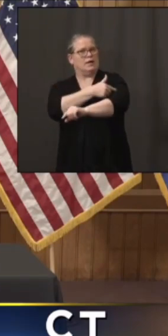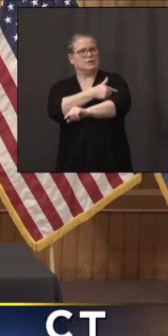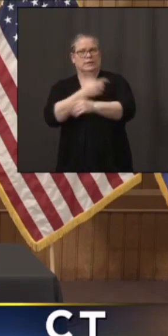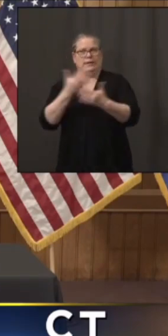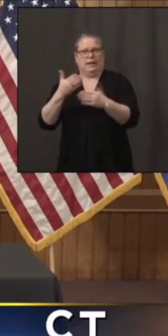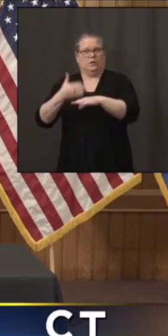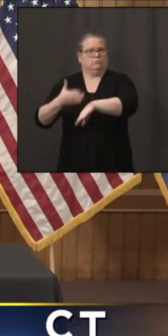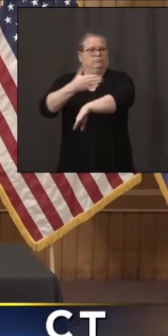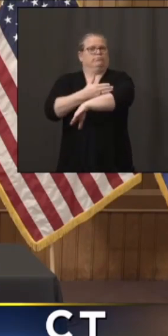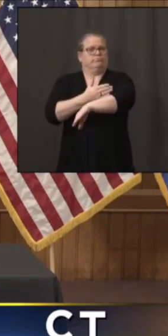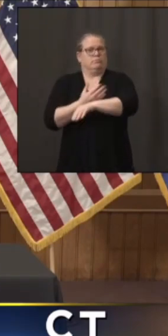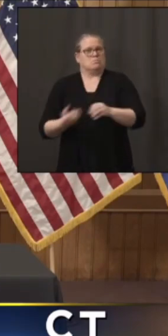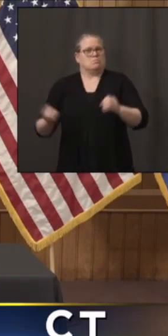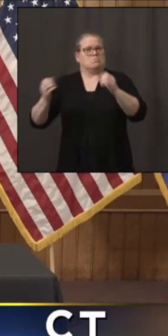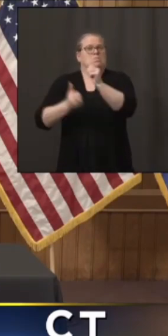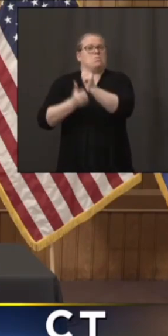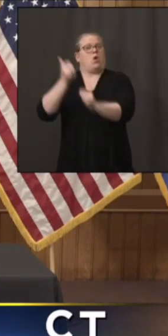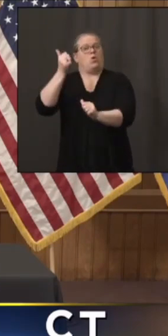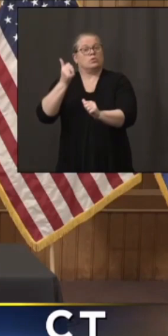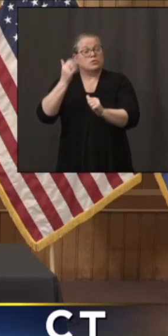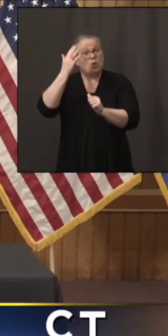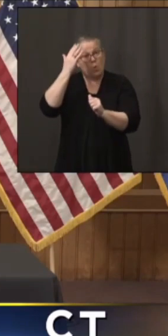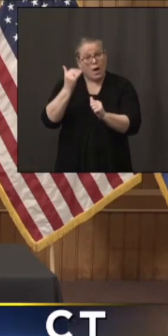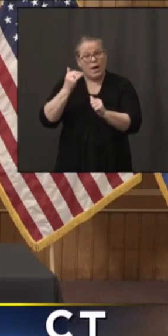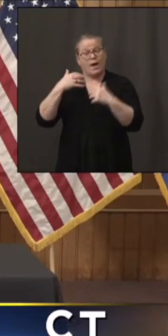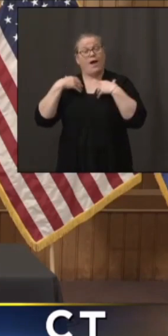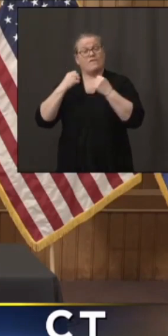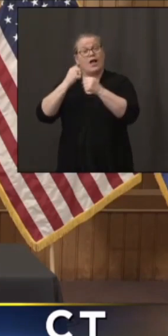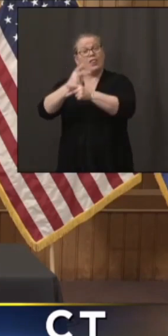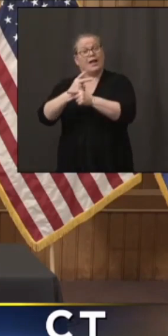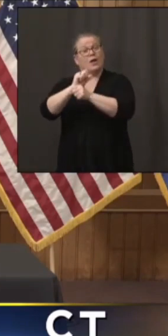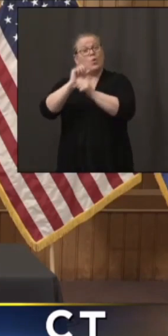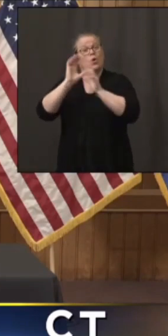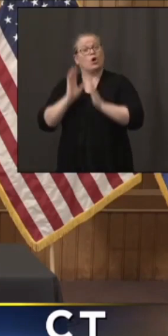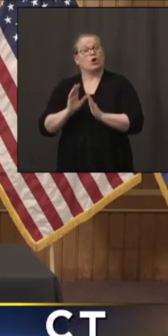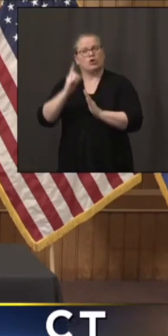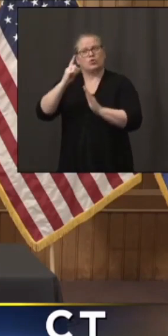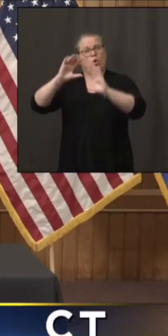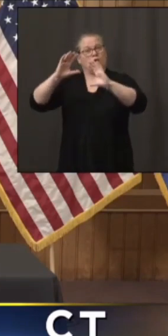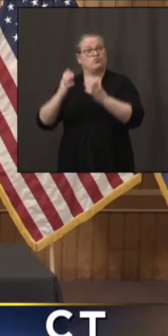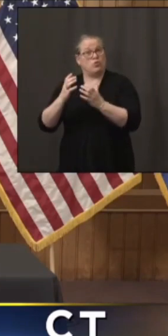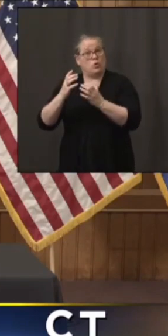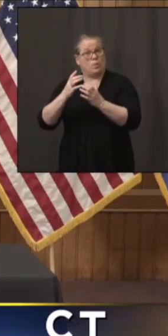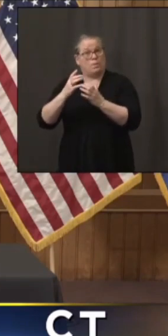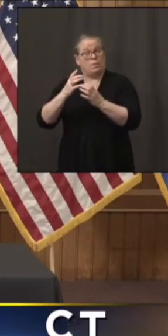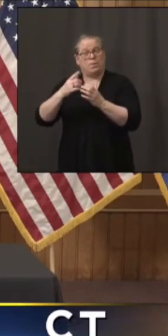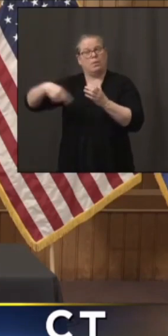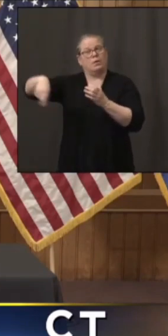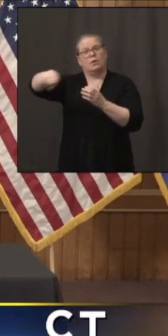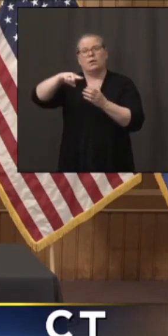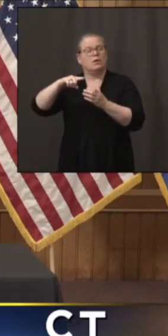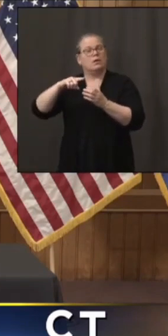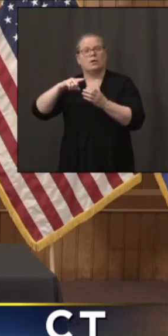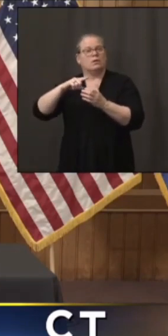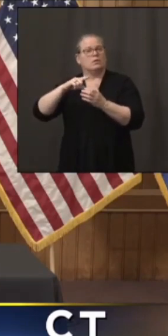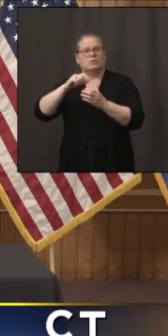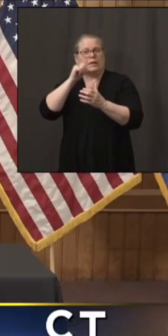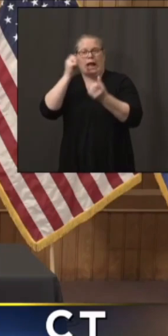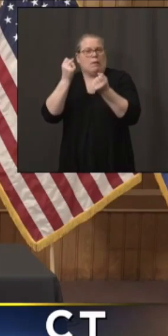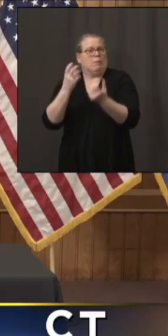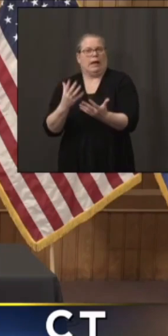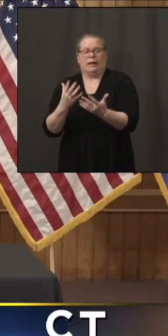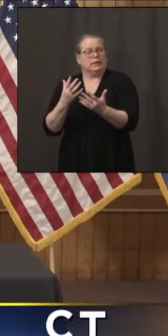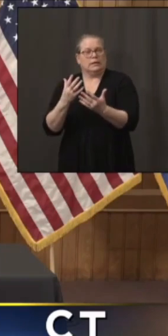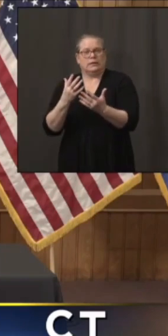one group of people, among those the healthcare workers, there hasn't been with the uptick, maybe not as many healthcare workers have